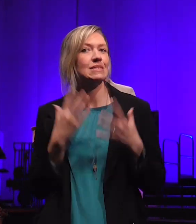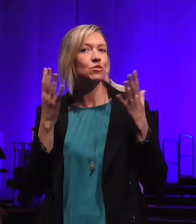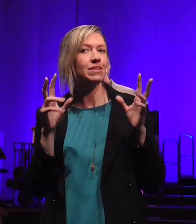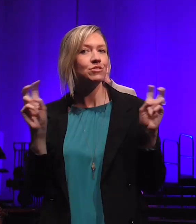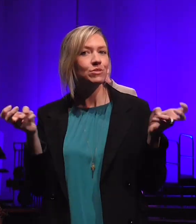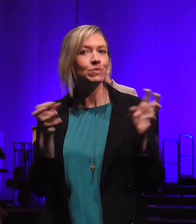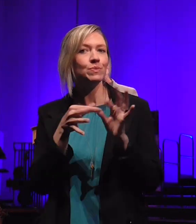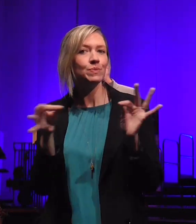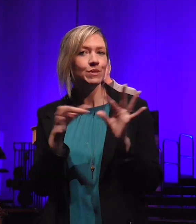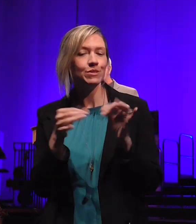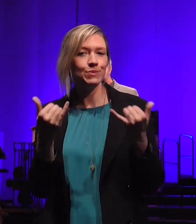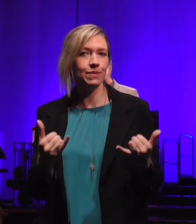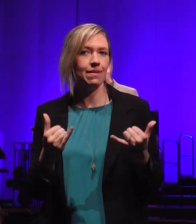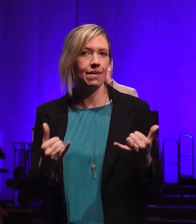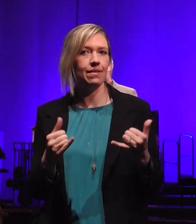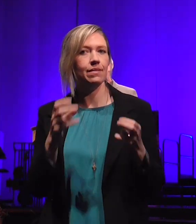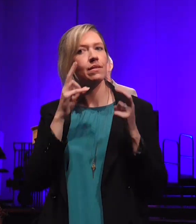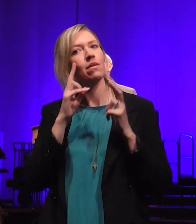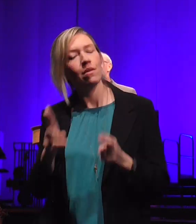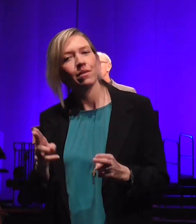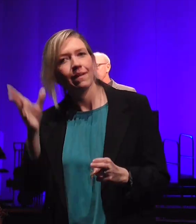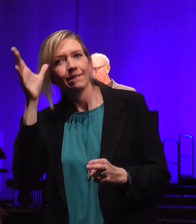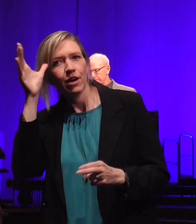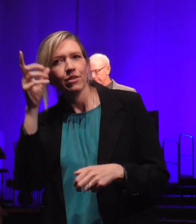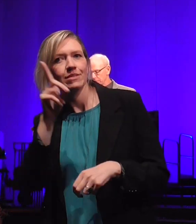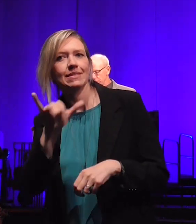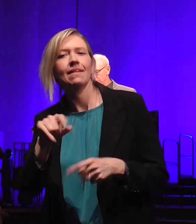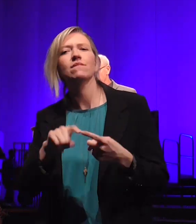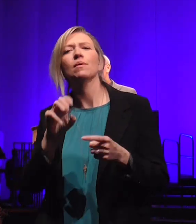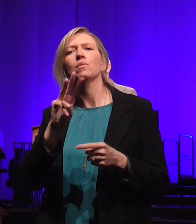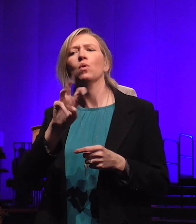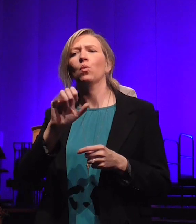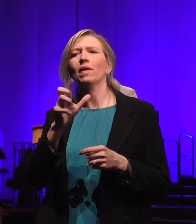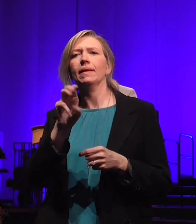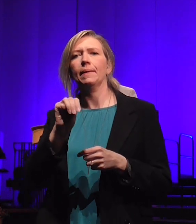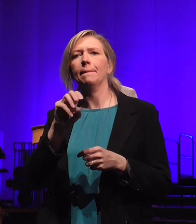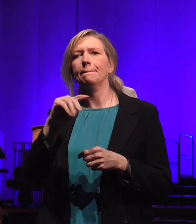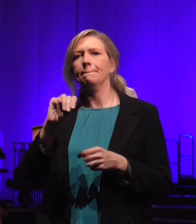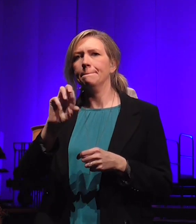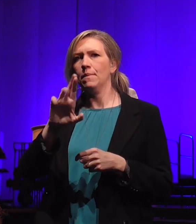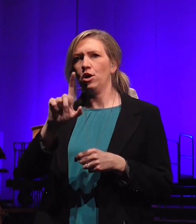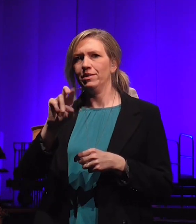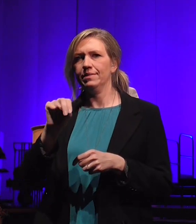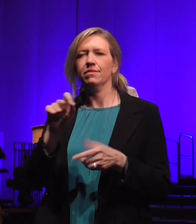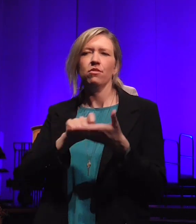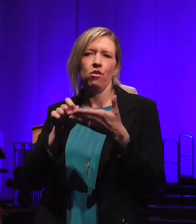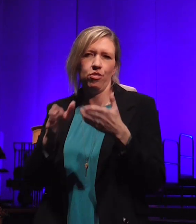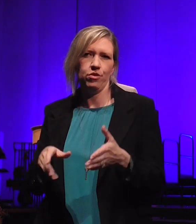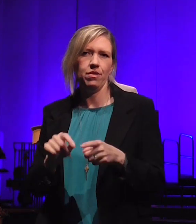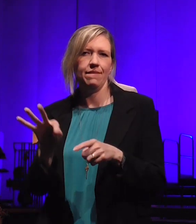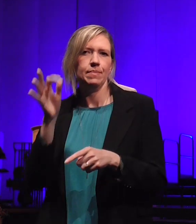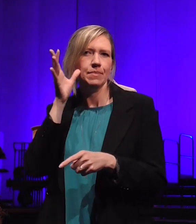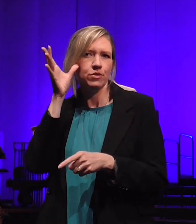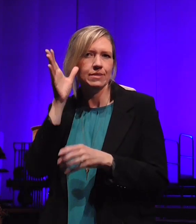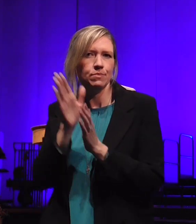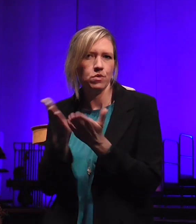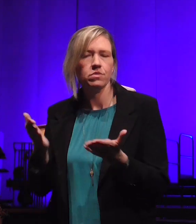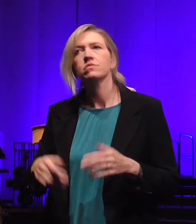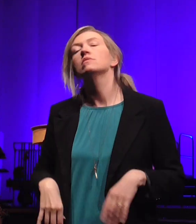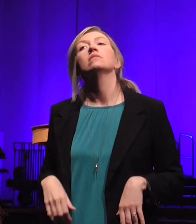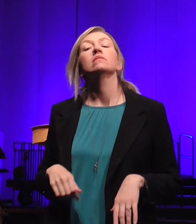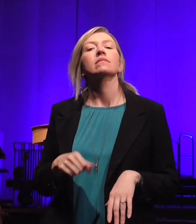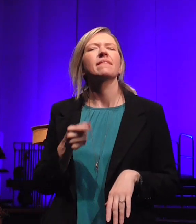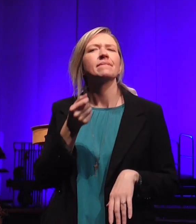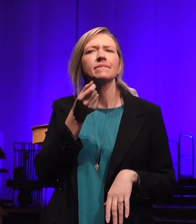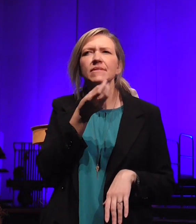Our inspirational words today in honor of Father's Day from William Martin, who's the author of The Parents' Tao Te Ching.